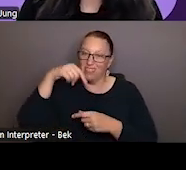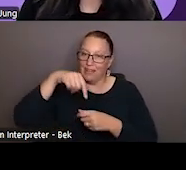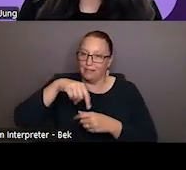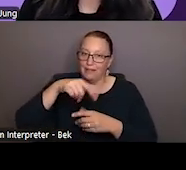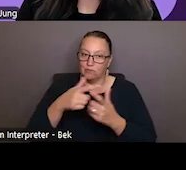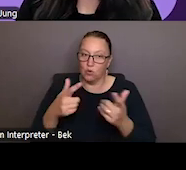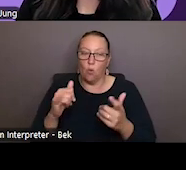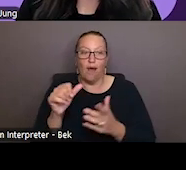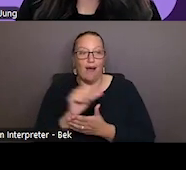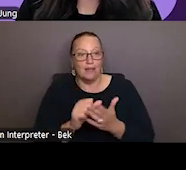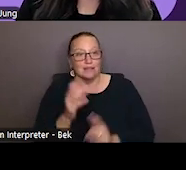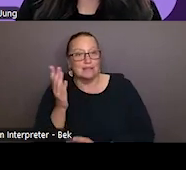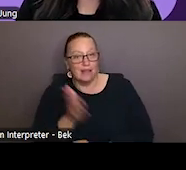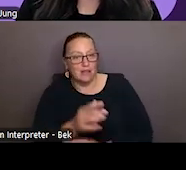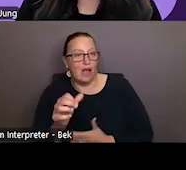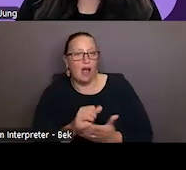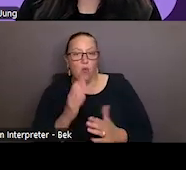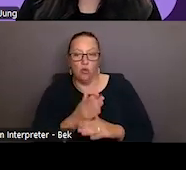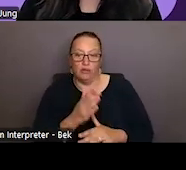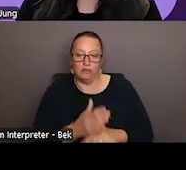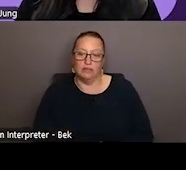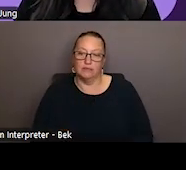artists/arts workers.